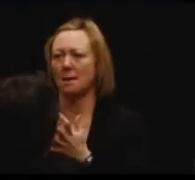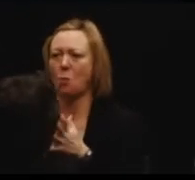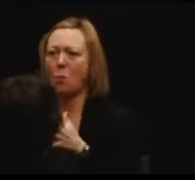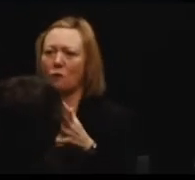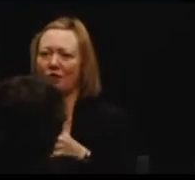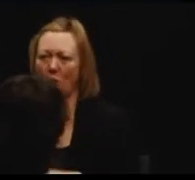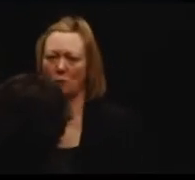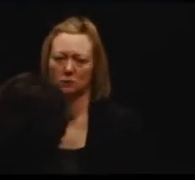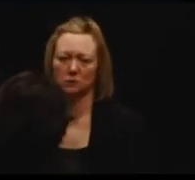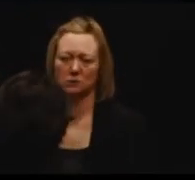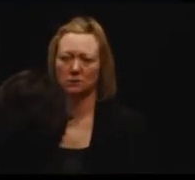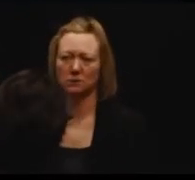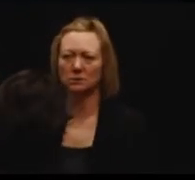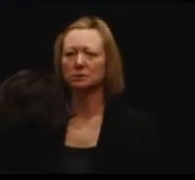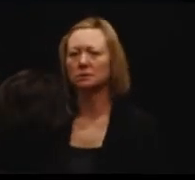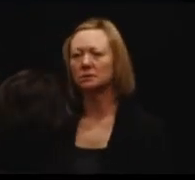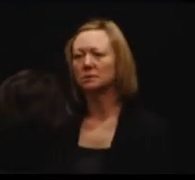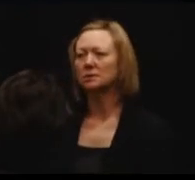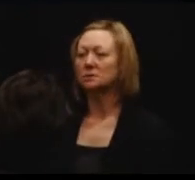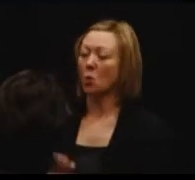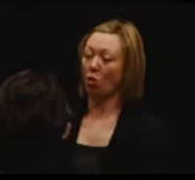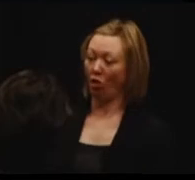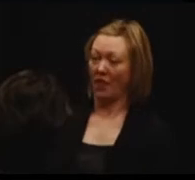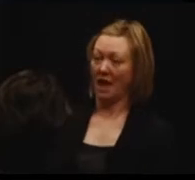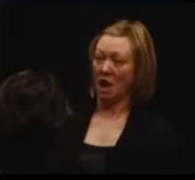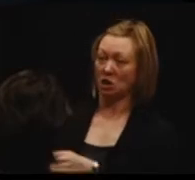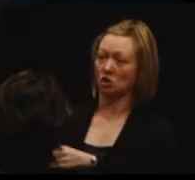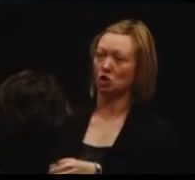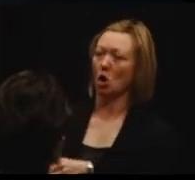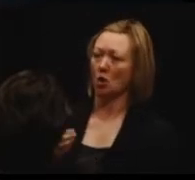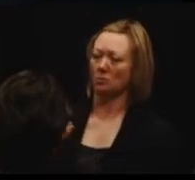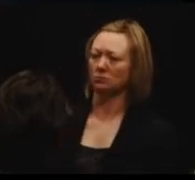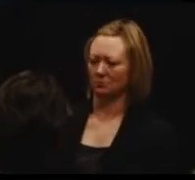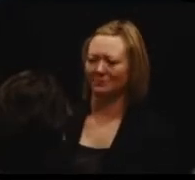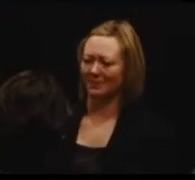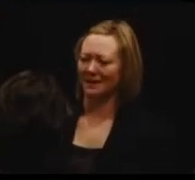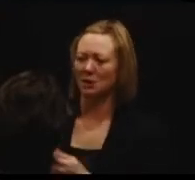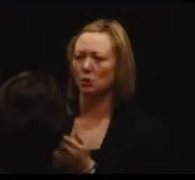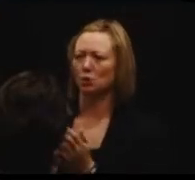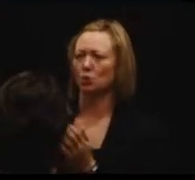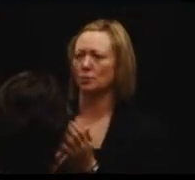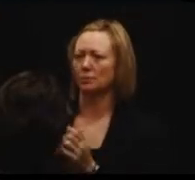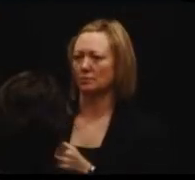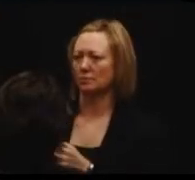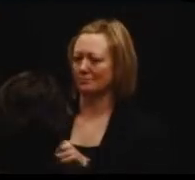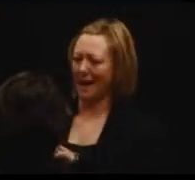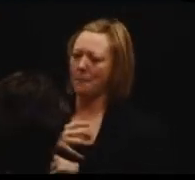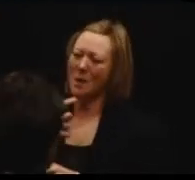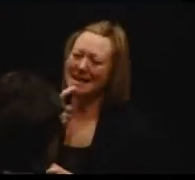it's the part of their job is to make it increasingly easy for people in agriculture to use their